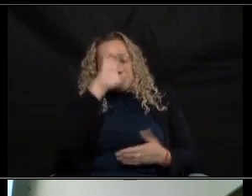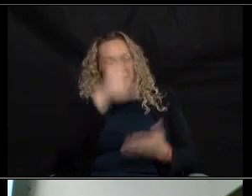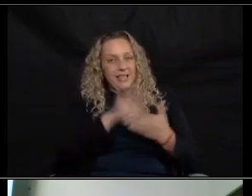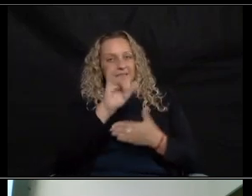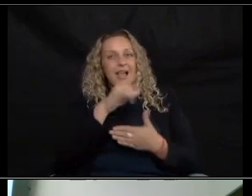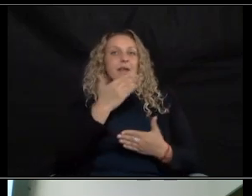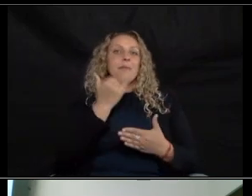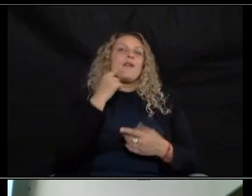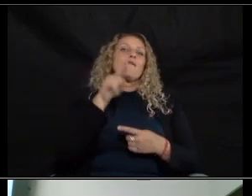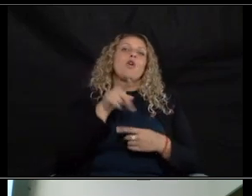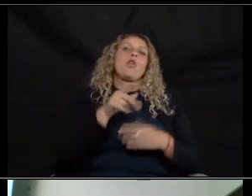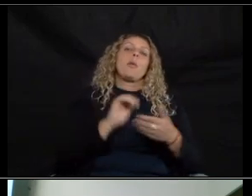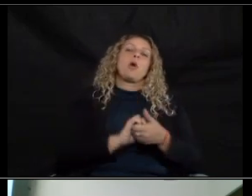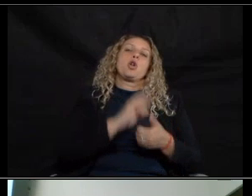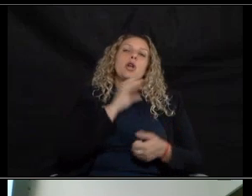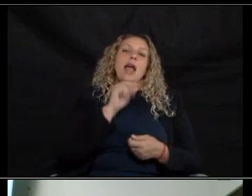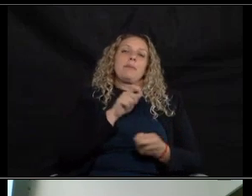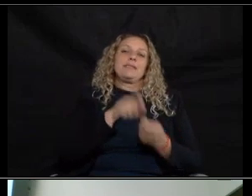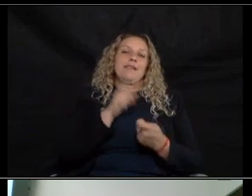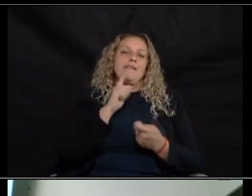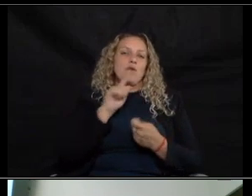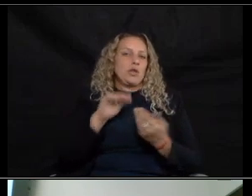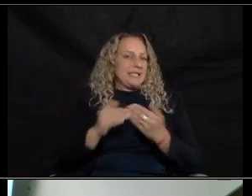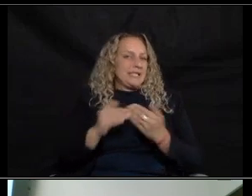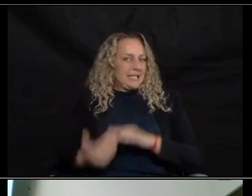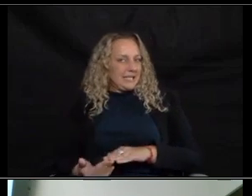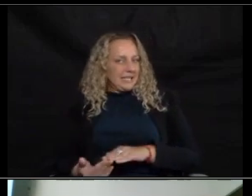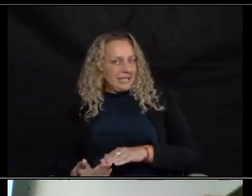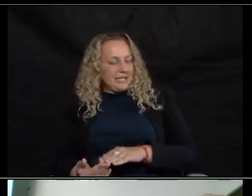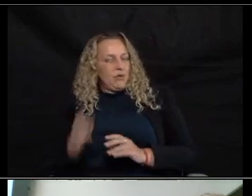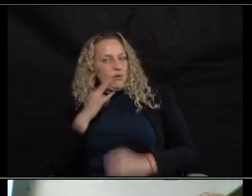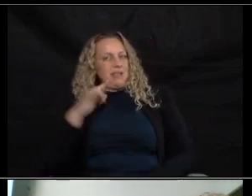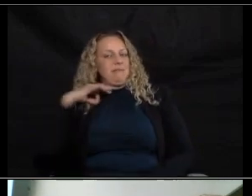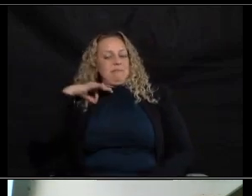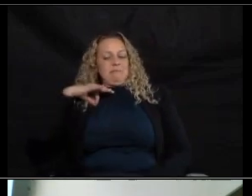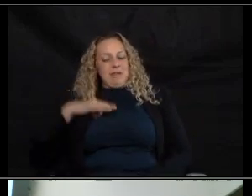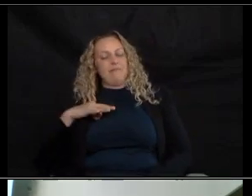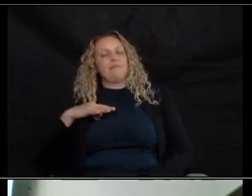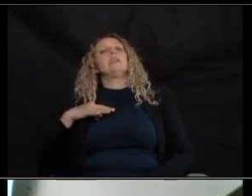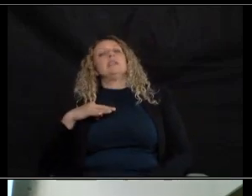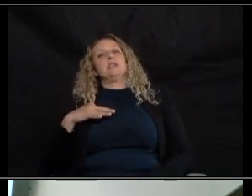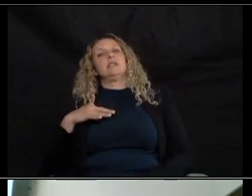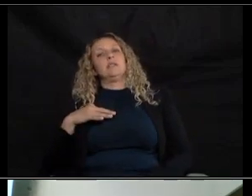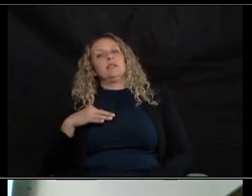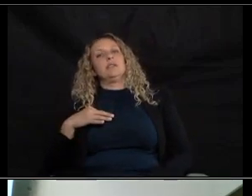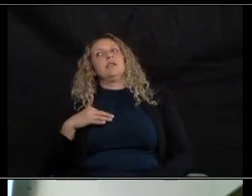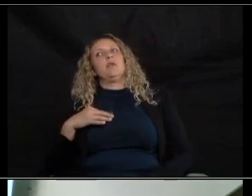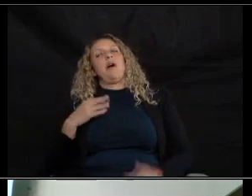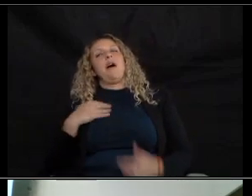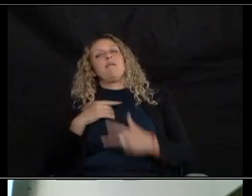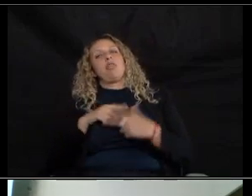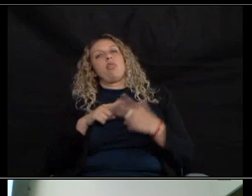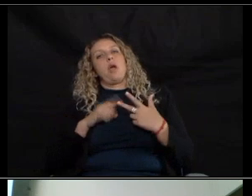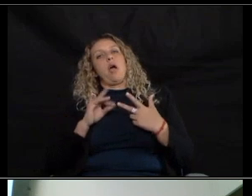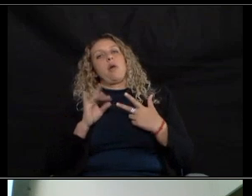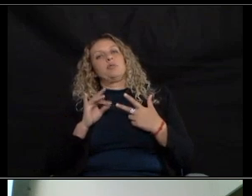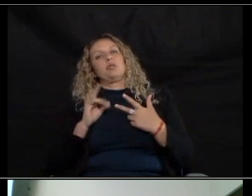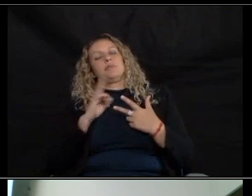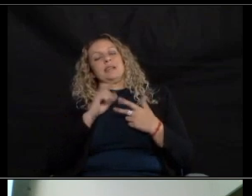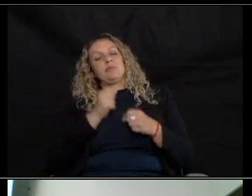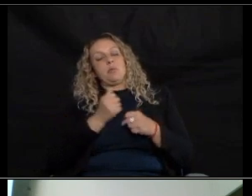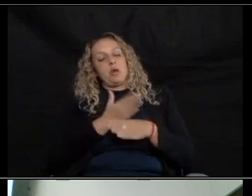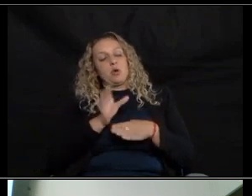is better for the partners and particularly for the city. And at least you have three choices, because he's prepared to